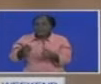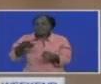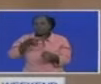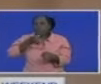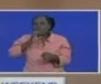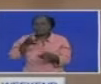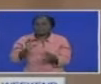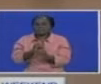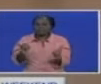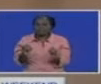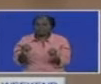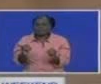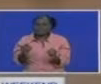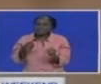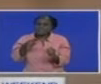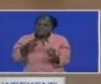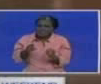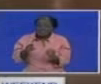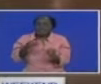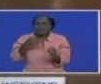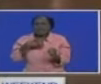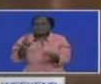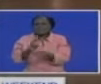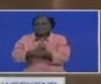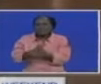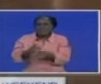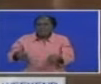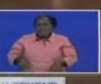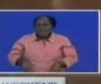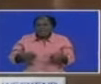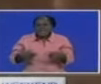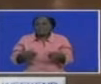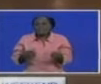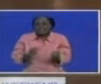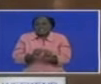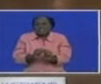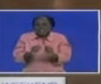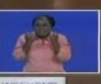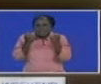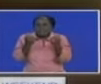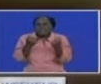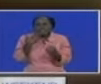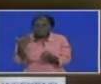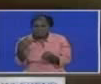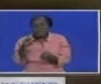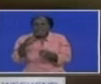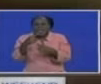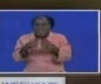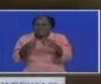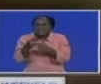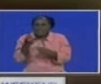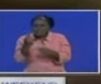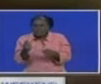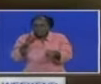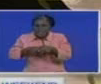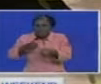rusty old taps perhaps illustrate how elusive the life-saving commodity has been in Marigoini. A few years after the taps ran